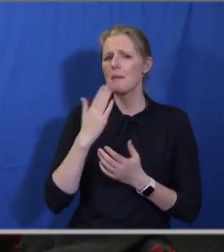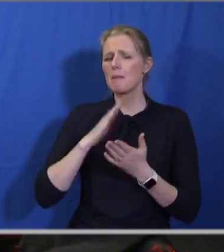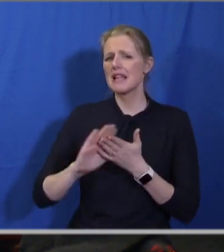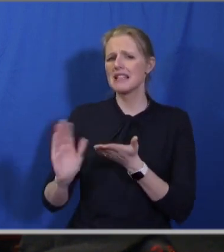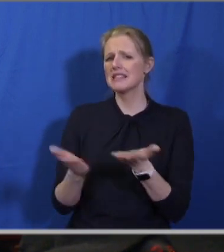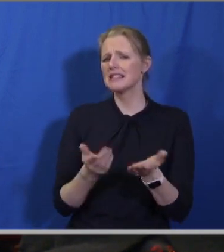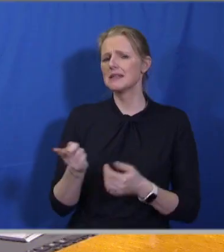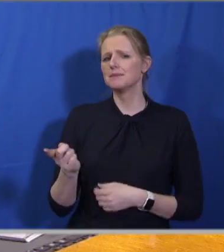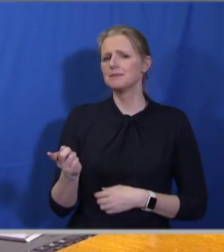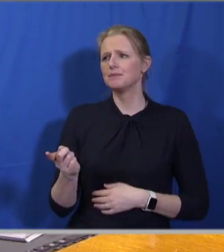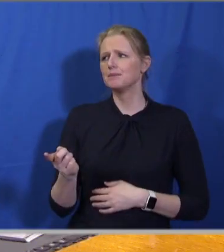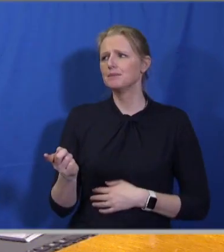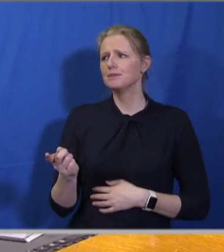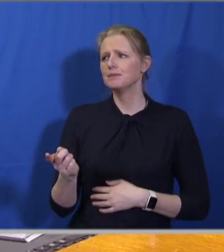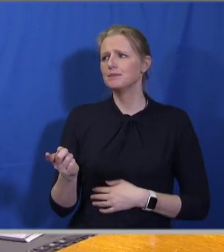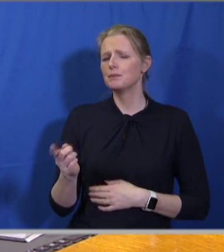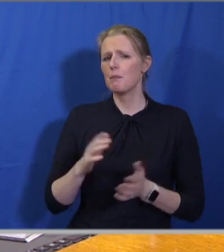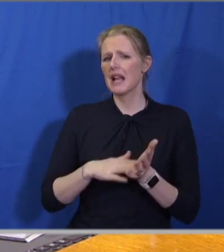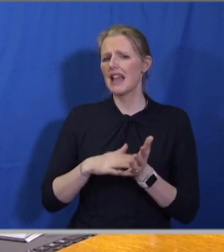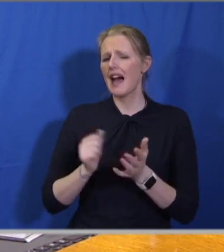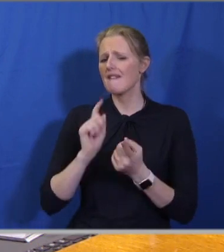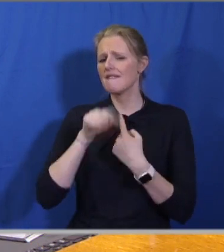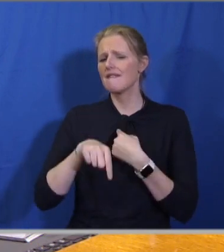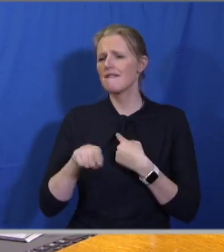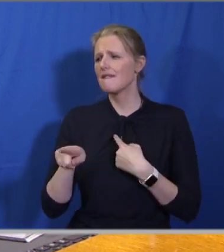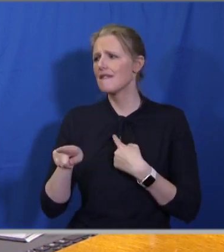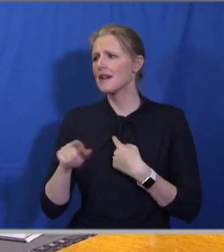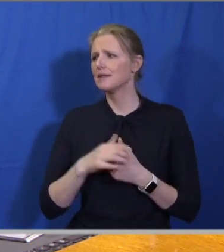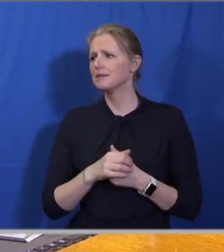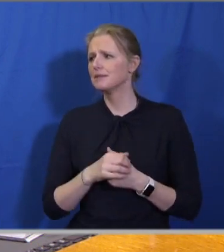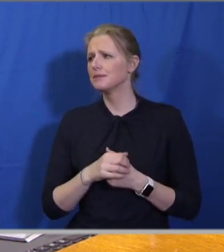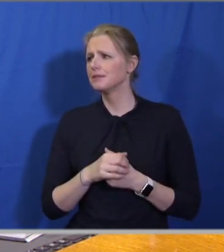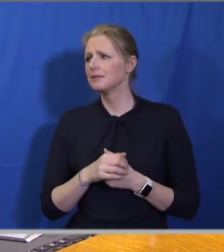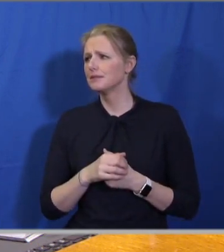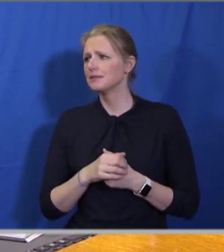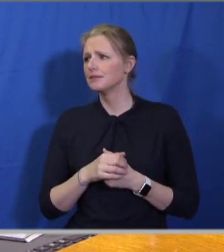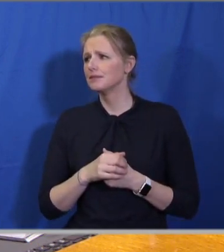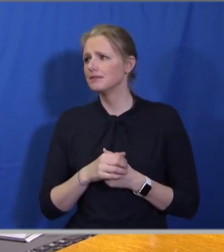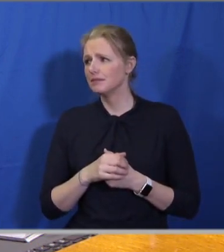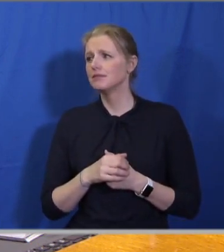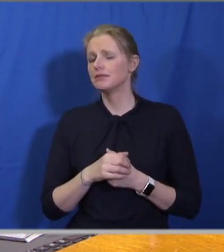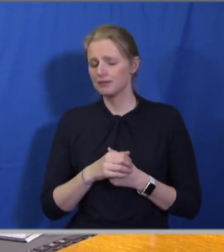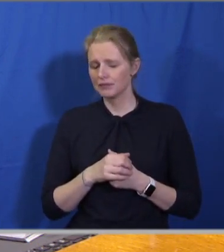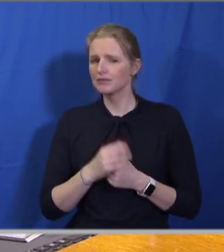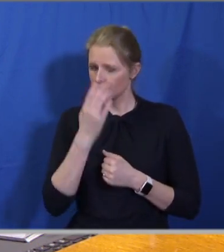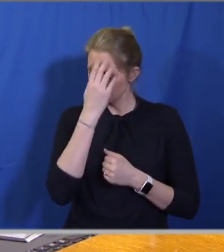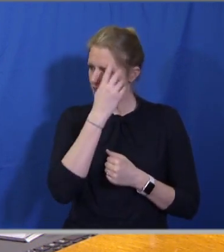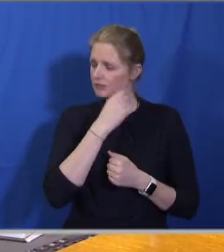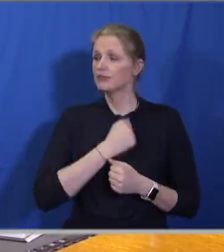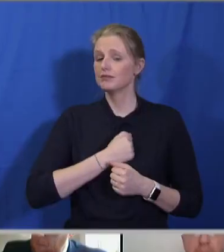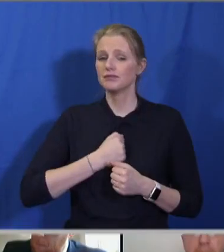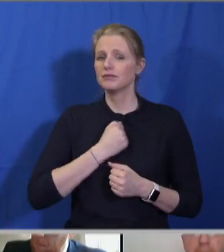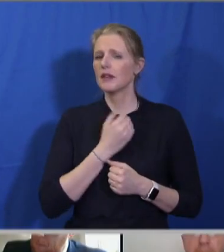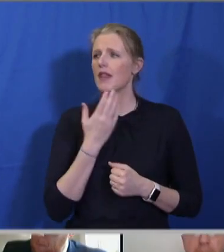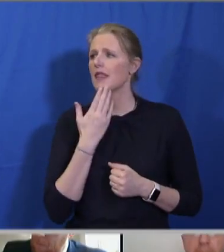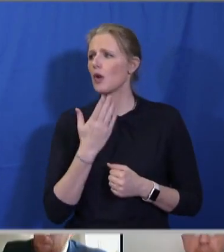members where we indulge it, just we'll go to Michaela because I think it's an important issue. Michaela, go ahead, please. Yeah, sorry for that. Thanks very much, Gary. I appreciate it. I just want